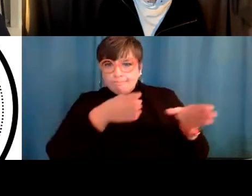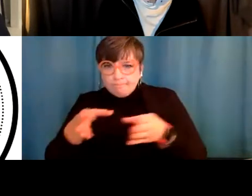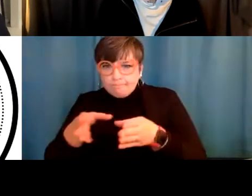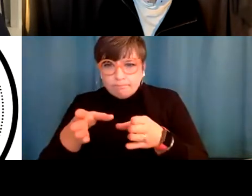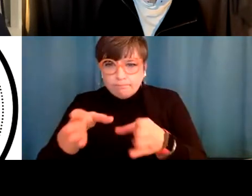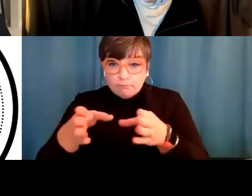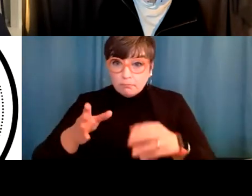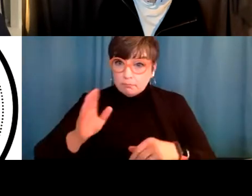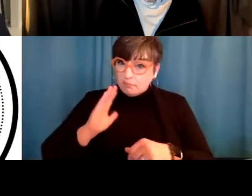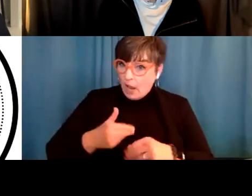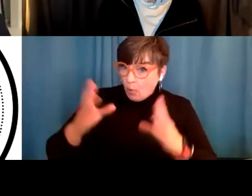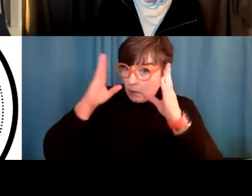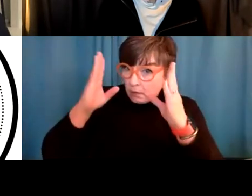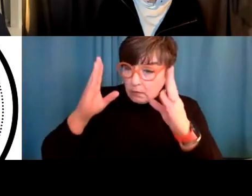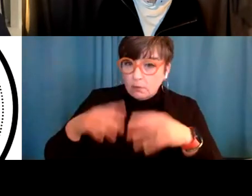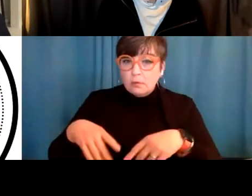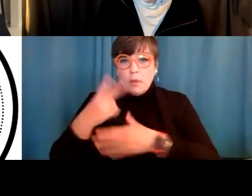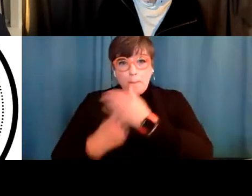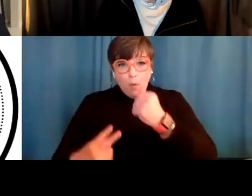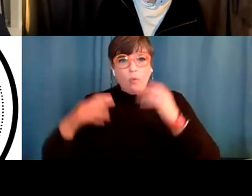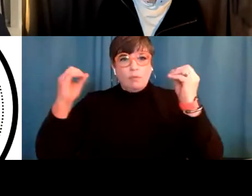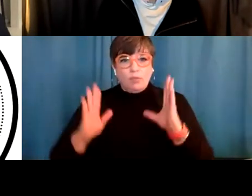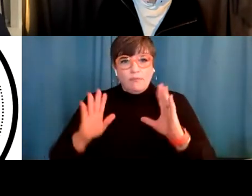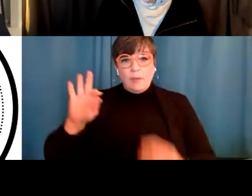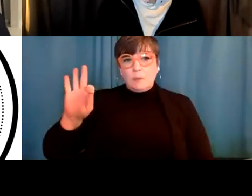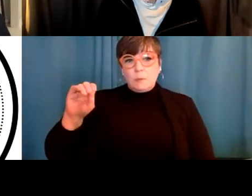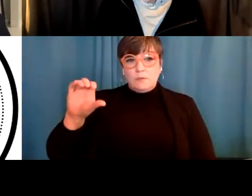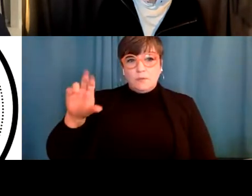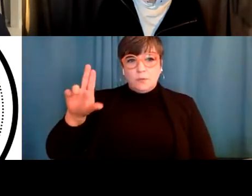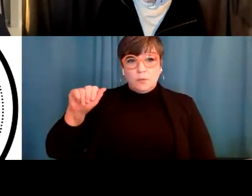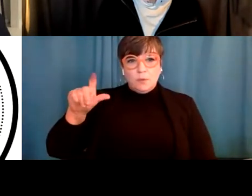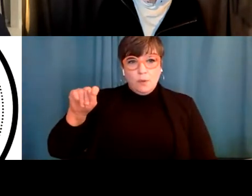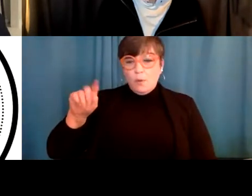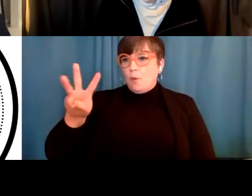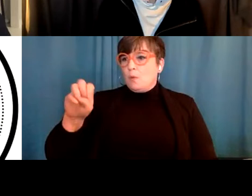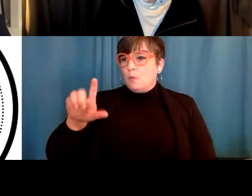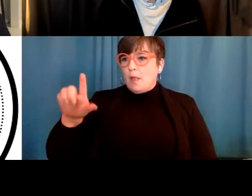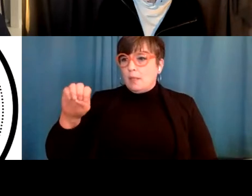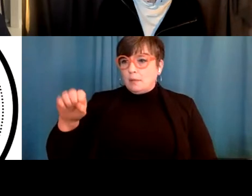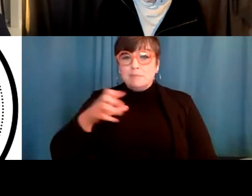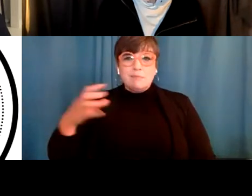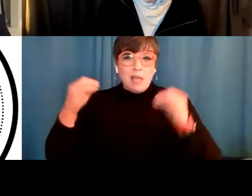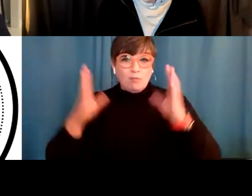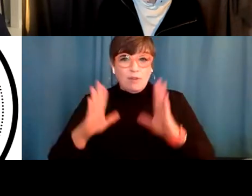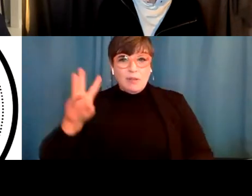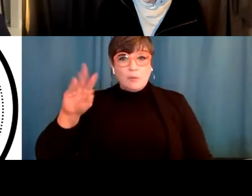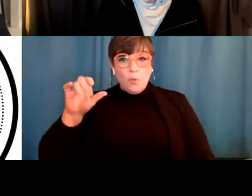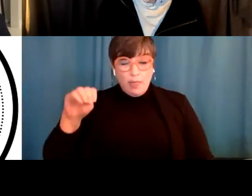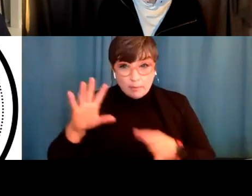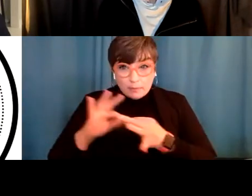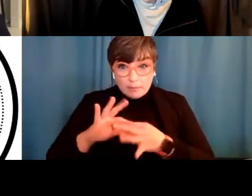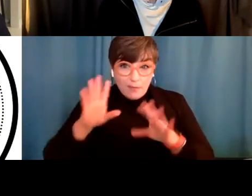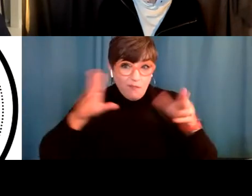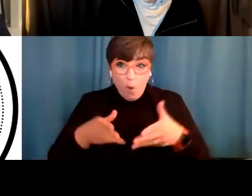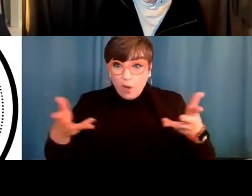as both Professor Foucault Wells and Professor Williams have said, focusing on what we have in common and those things that we